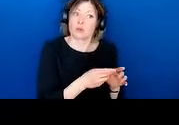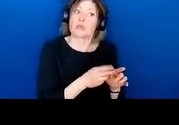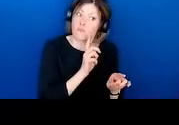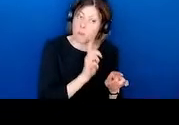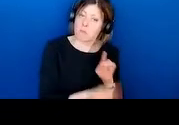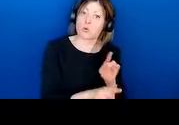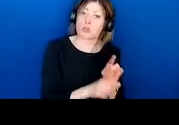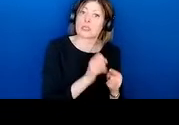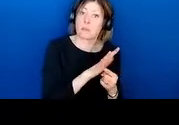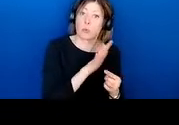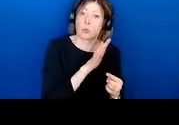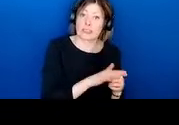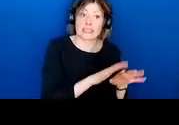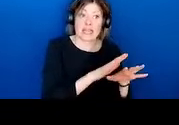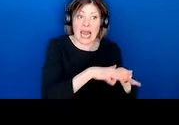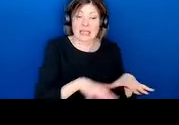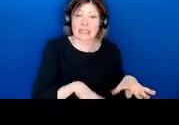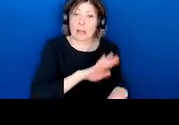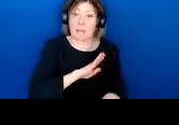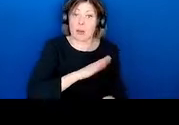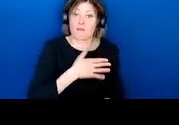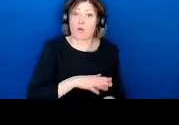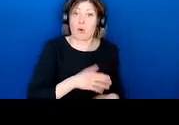its extraordinary buildings.